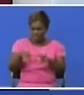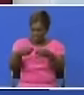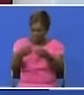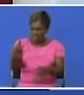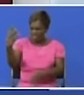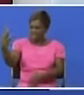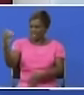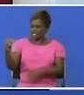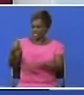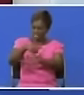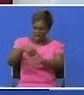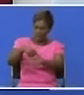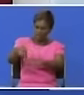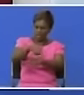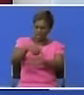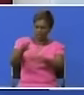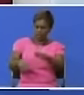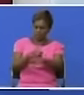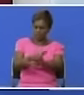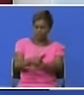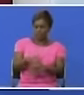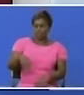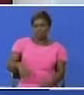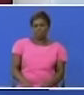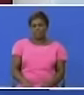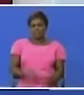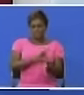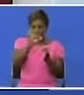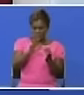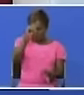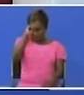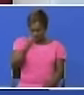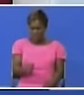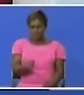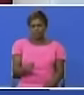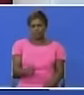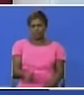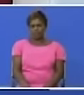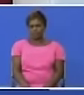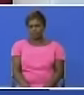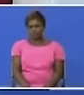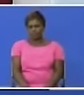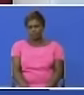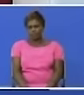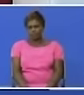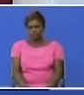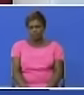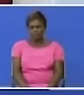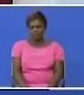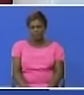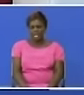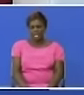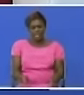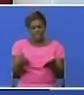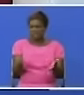per day. Okay. From NTV and QTV. Specifically, the judge's ruling. No, it doesn't matter. Not about whether NTV or